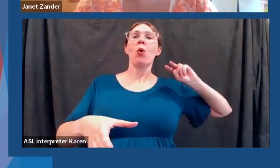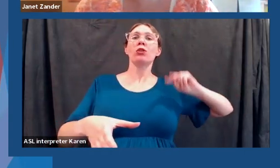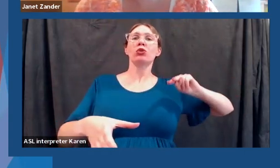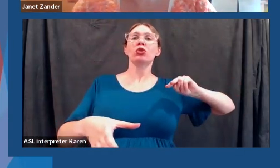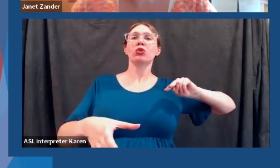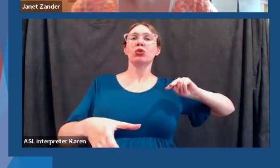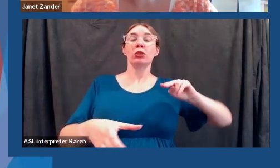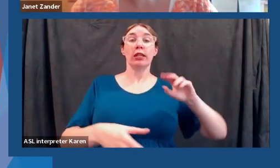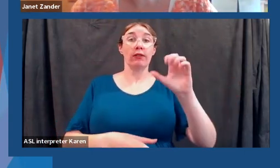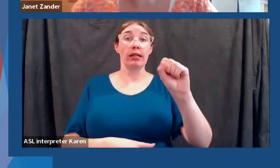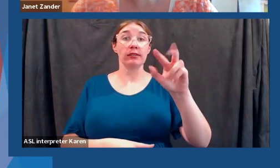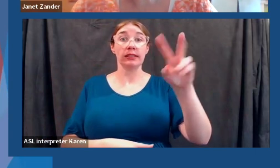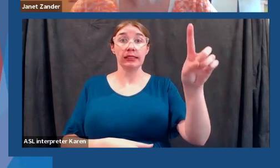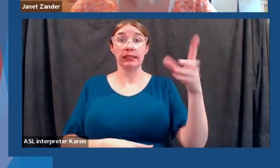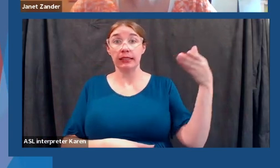voting deputies are